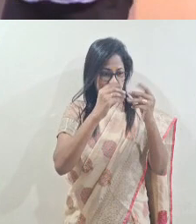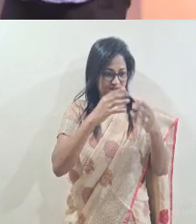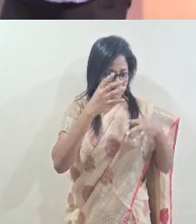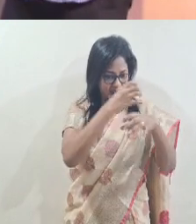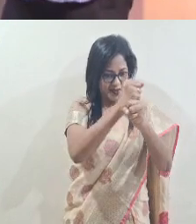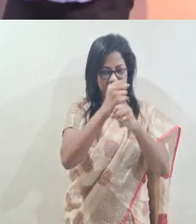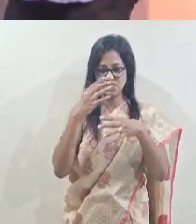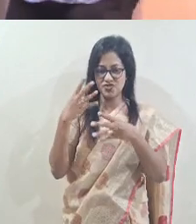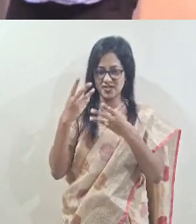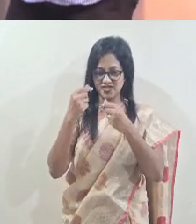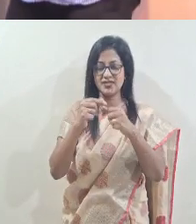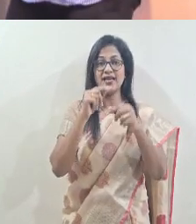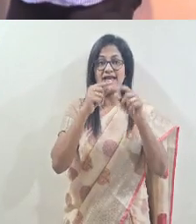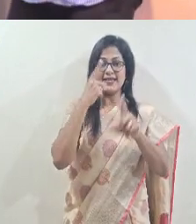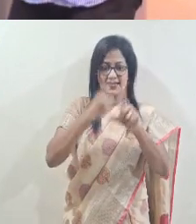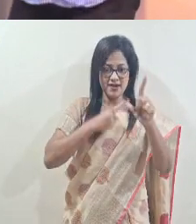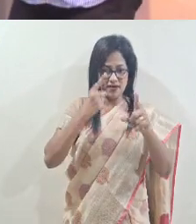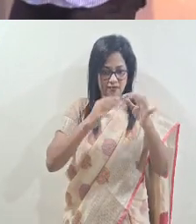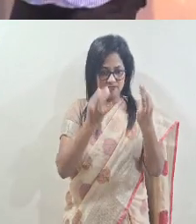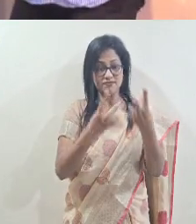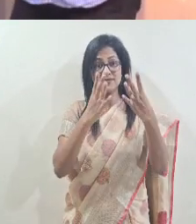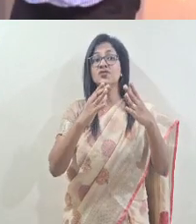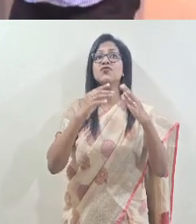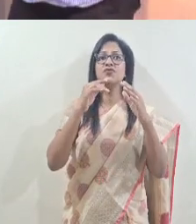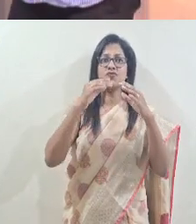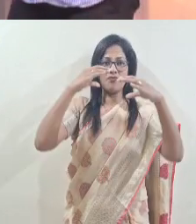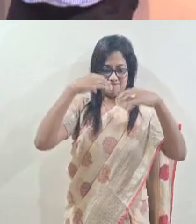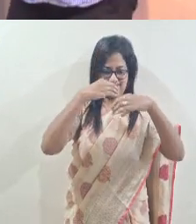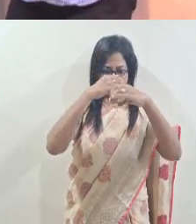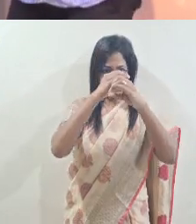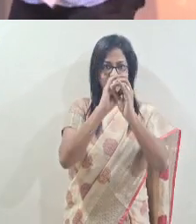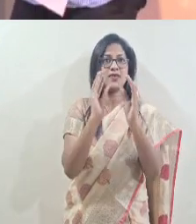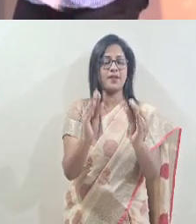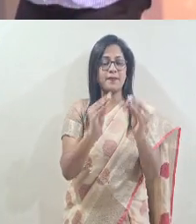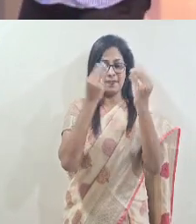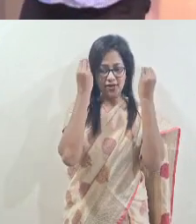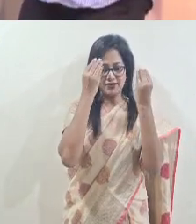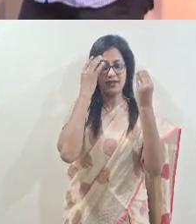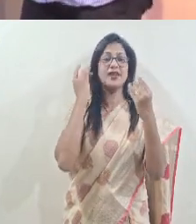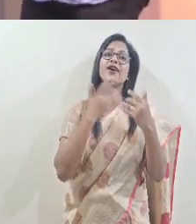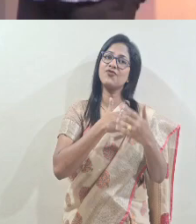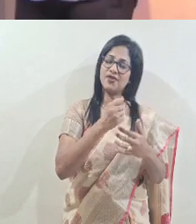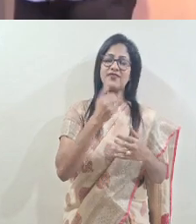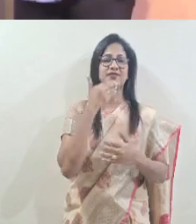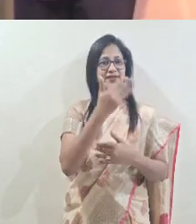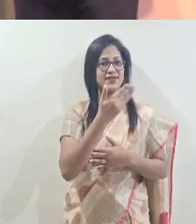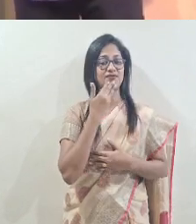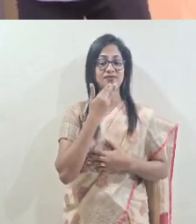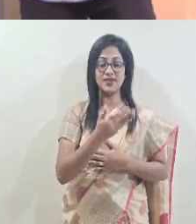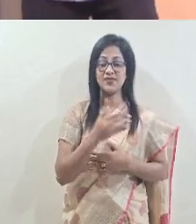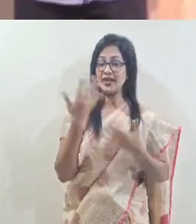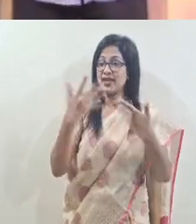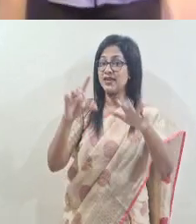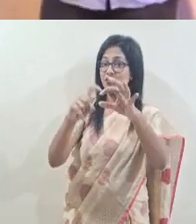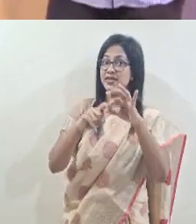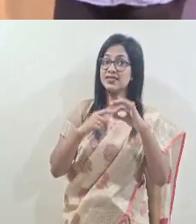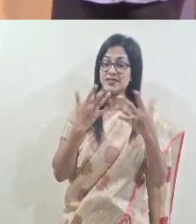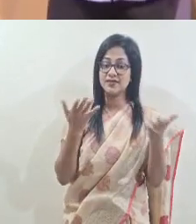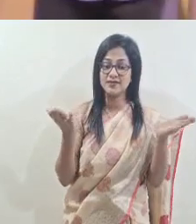be earmarked for improving resilience, and that can be quantified. Definitely. Thank you. Any